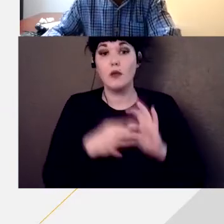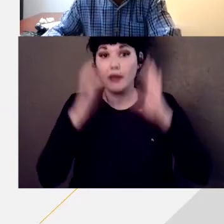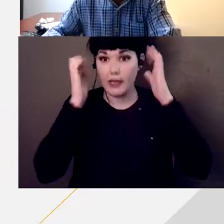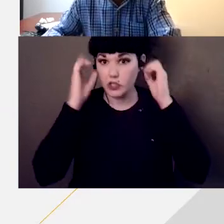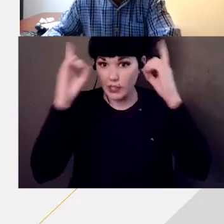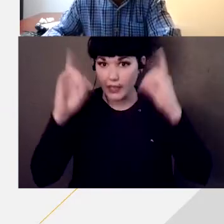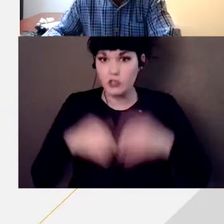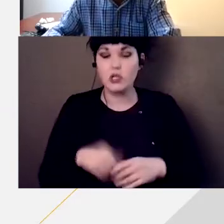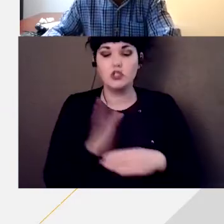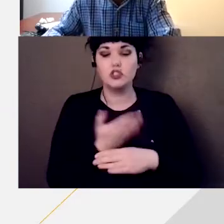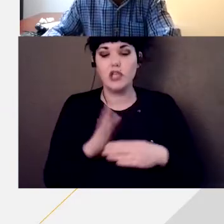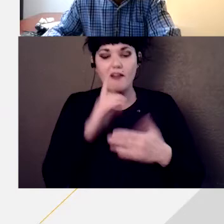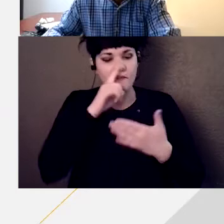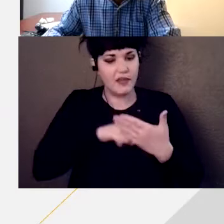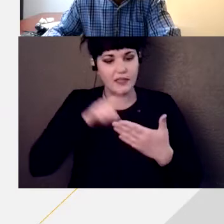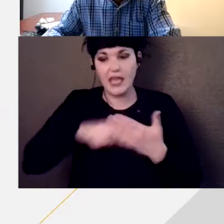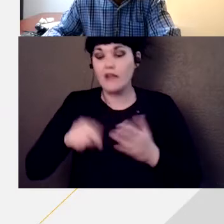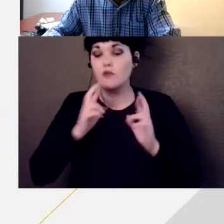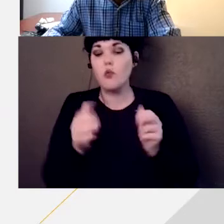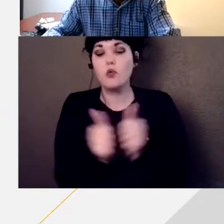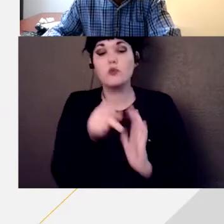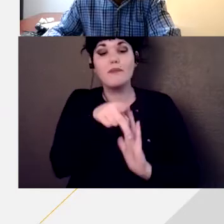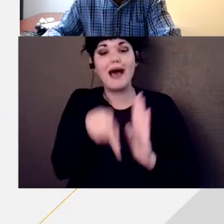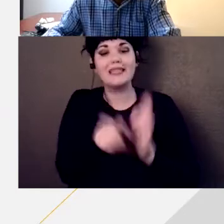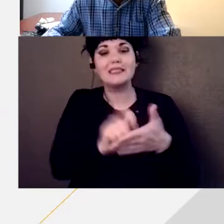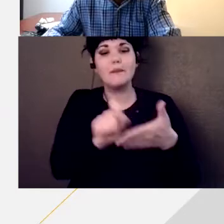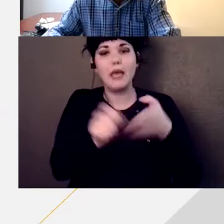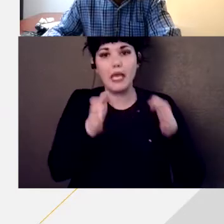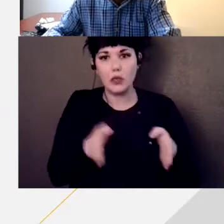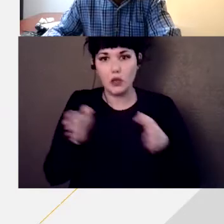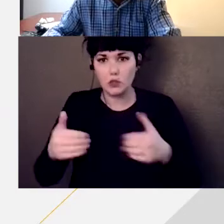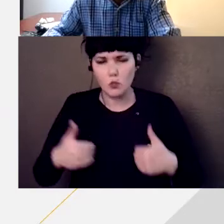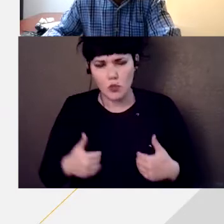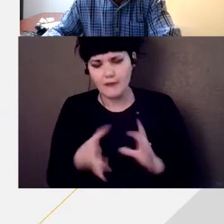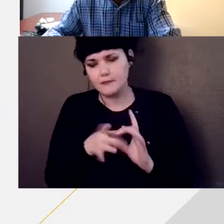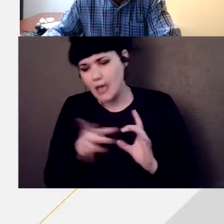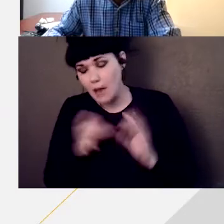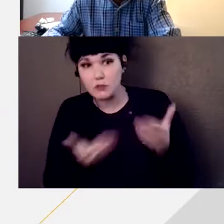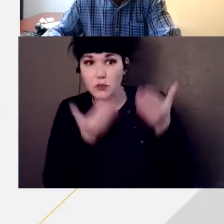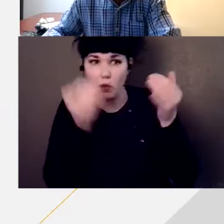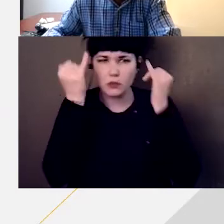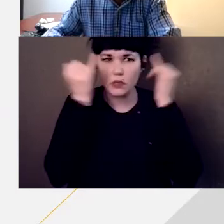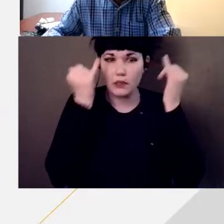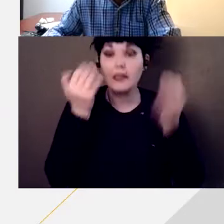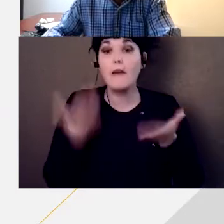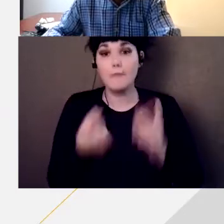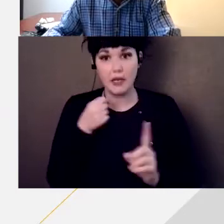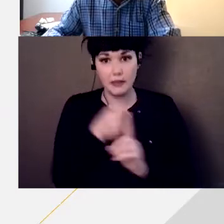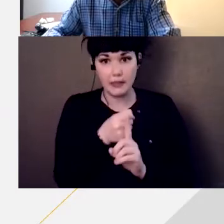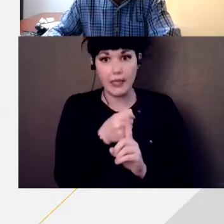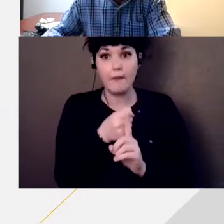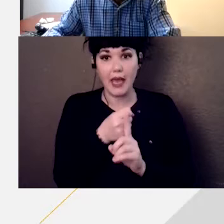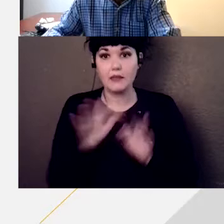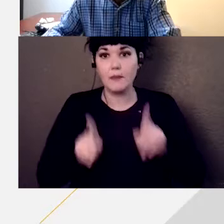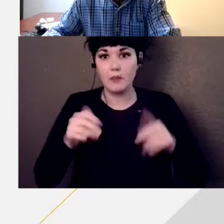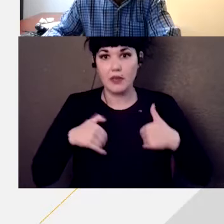investigative reports with policymakers, providing comments on proposed policies that may impact individuals with disabilities.